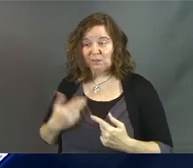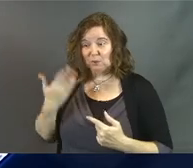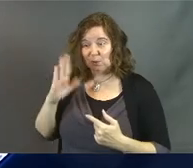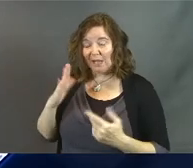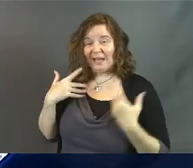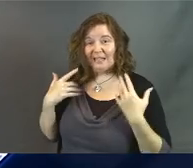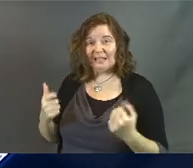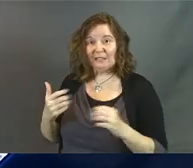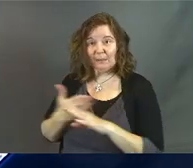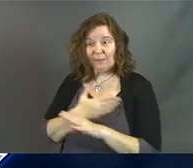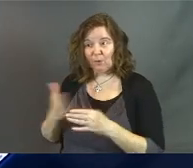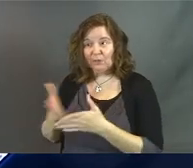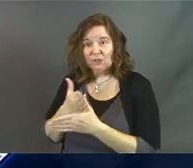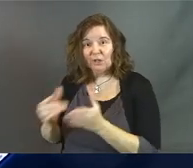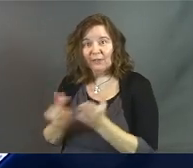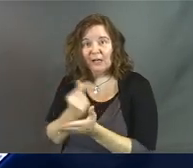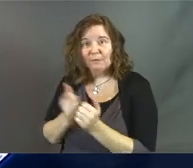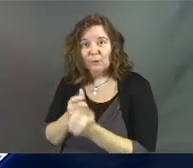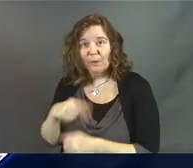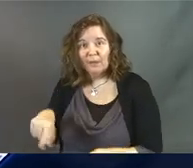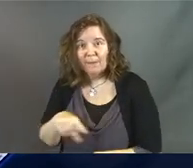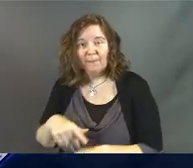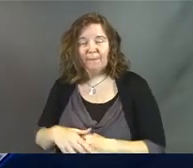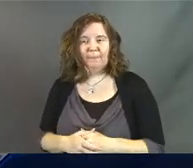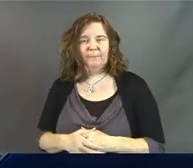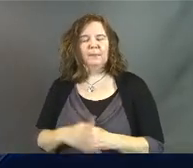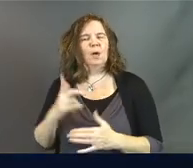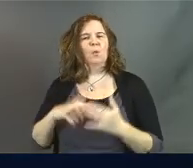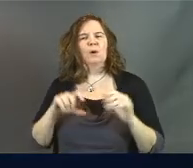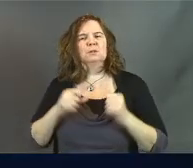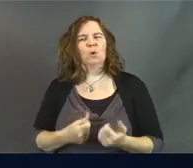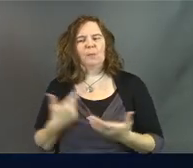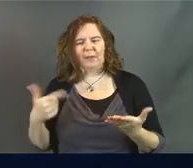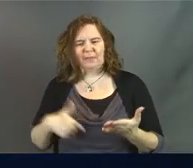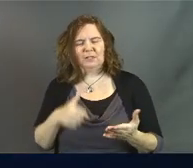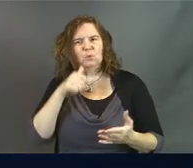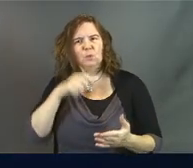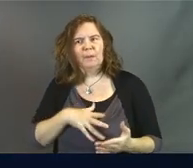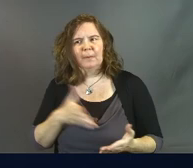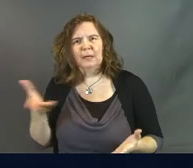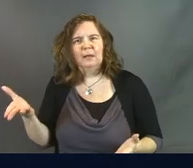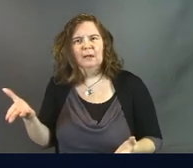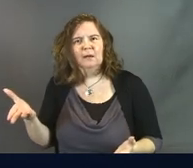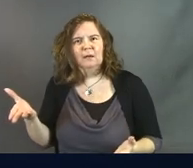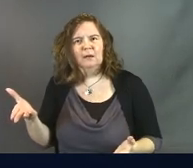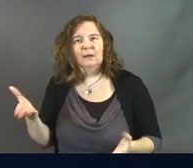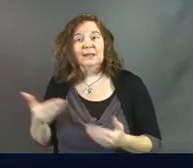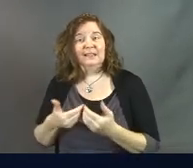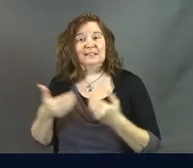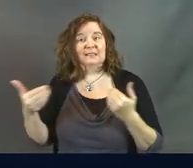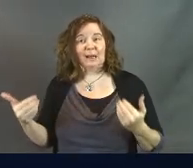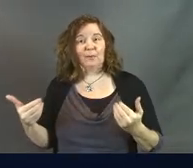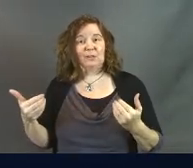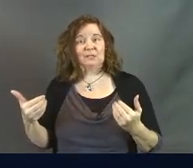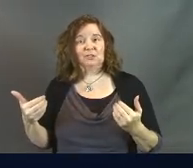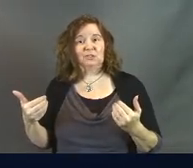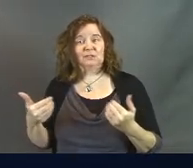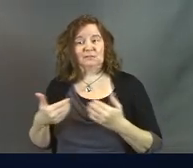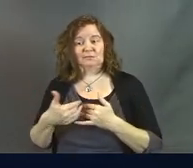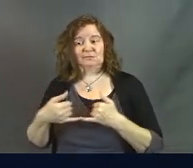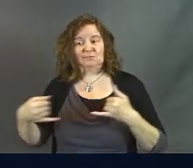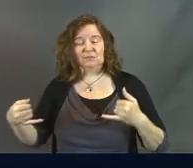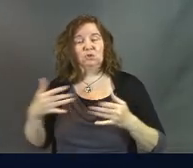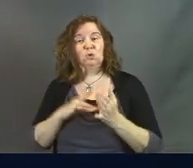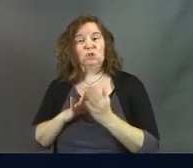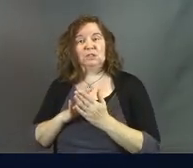so he healed them before he ever shared the gospel with them? And what's broken about this woman? The separation and the segregation.